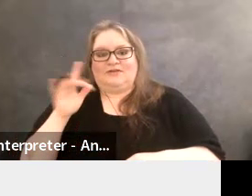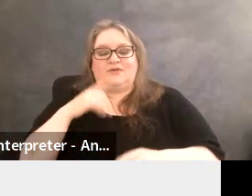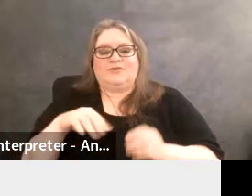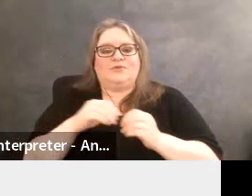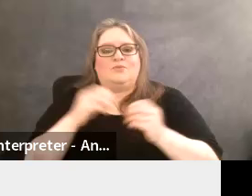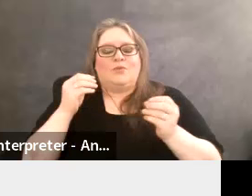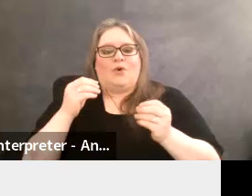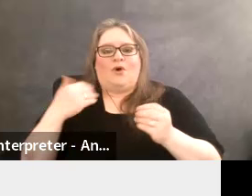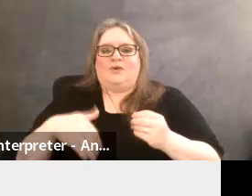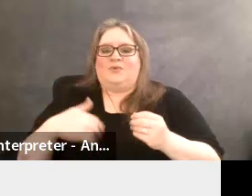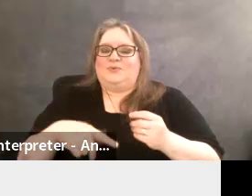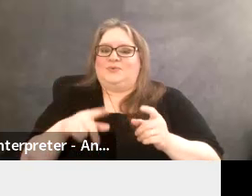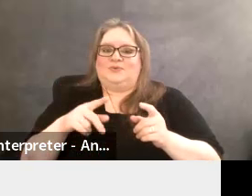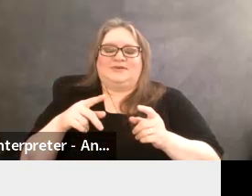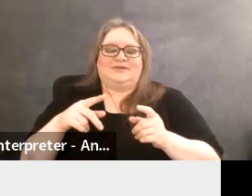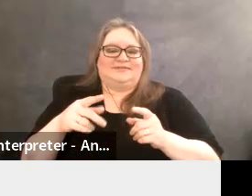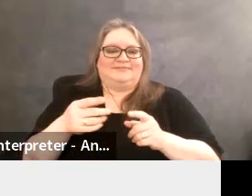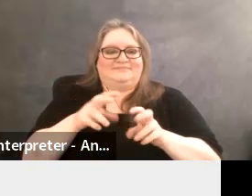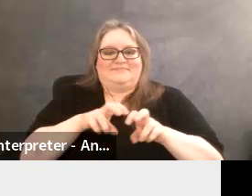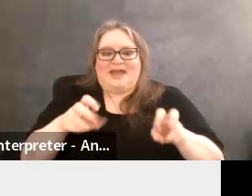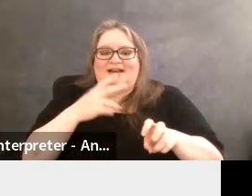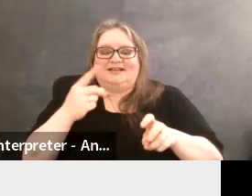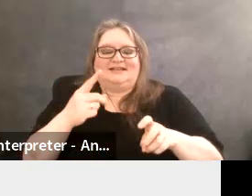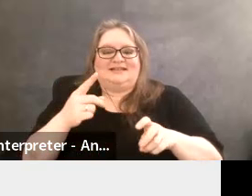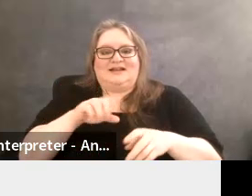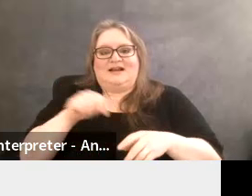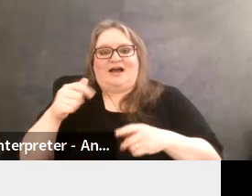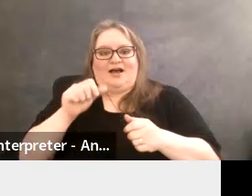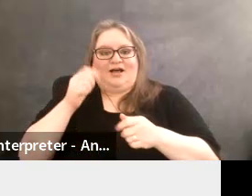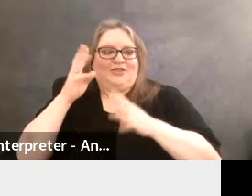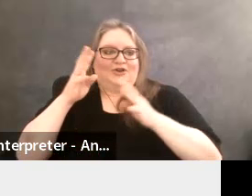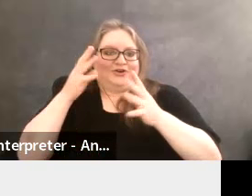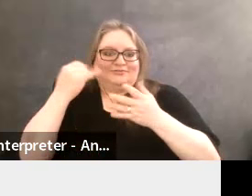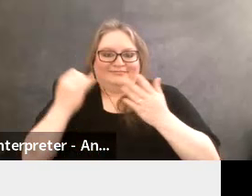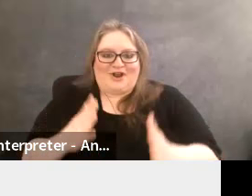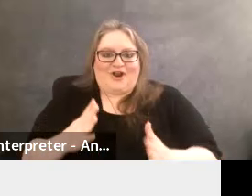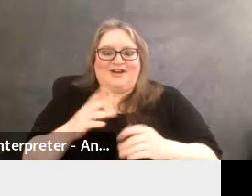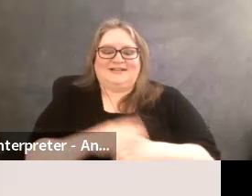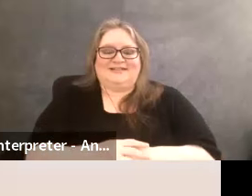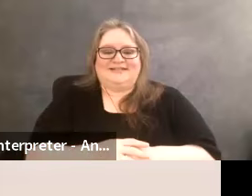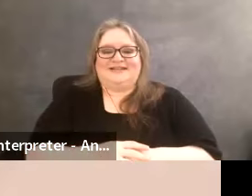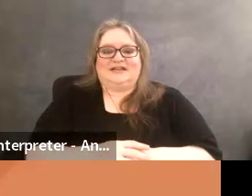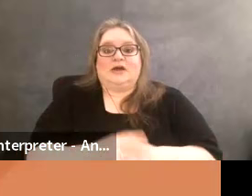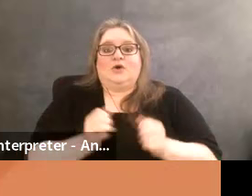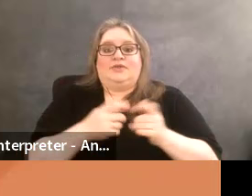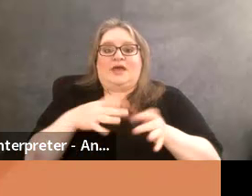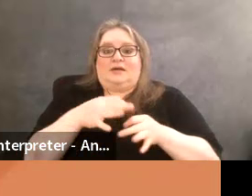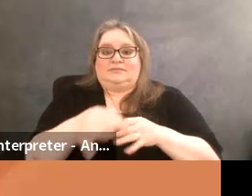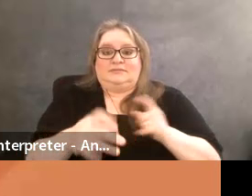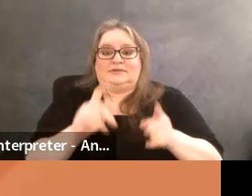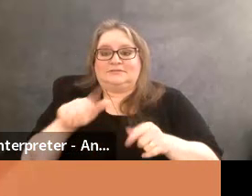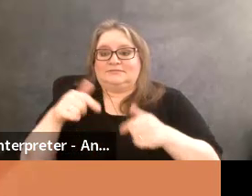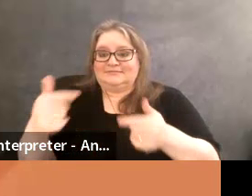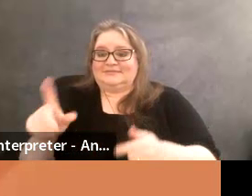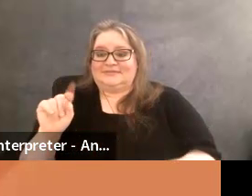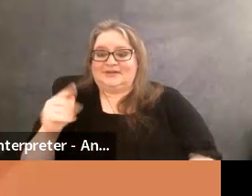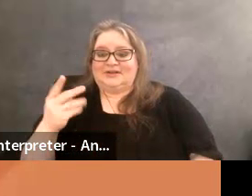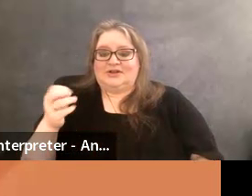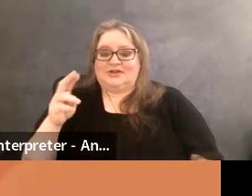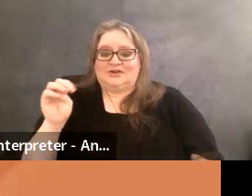incredible panelists and fellow artists. So without further ado, I'm going to hand it off to Teresa to chat